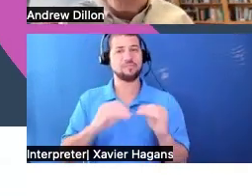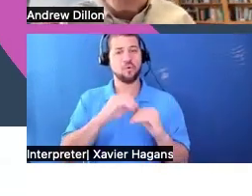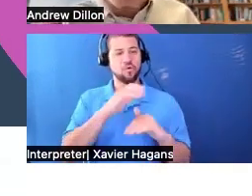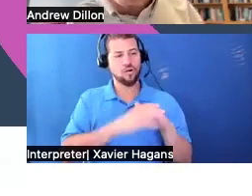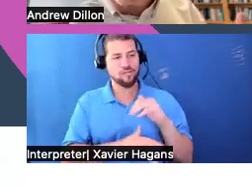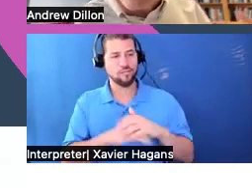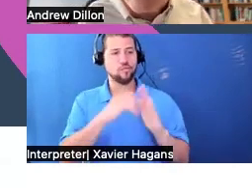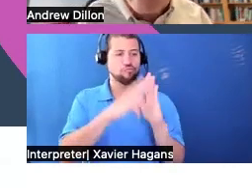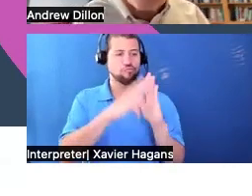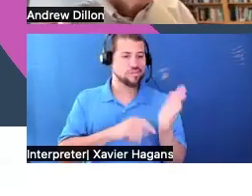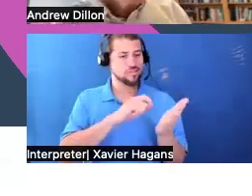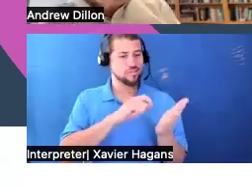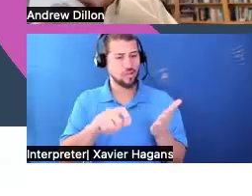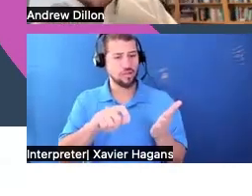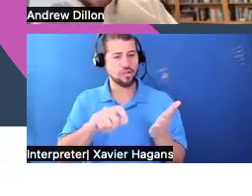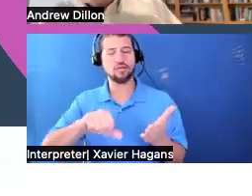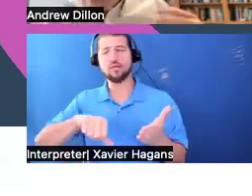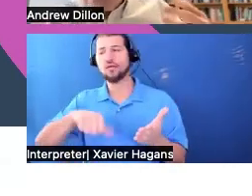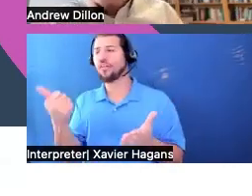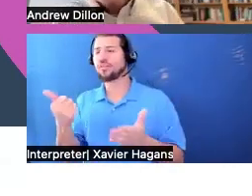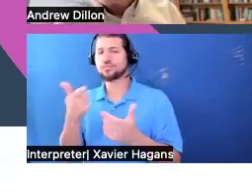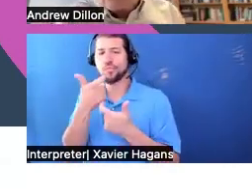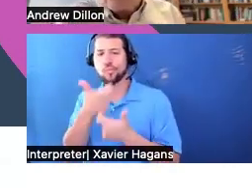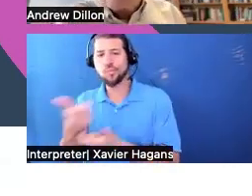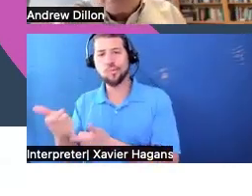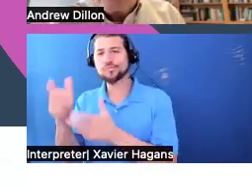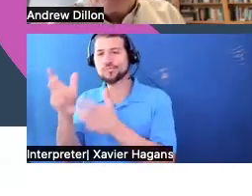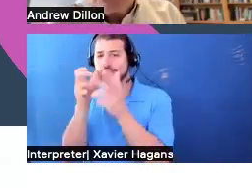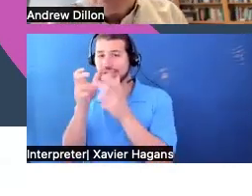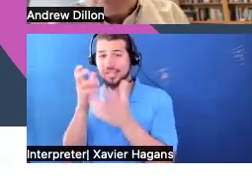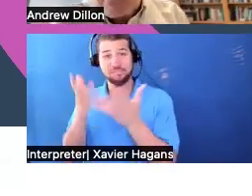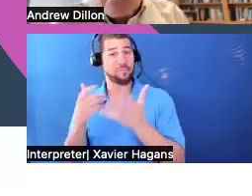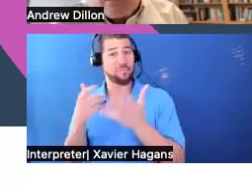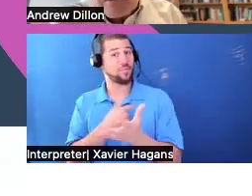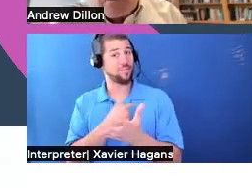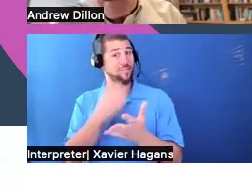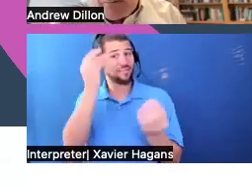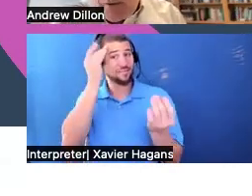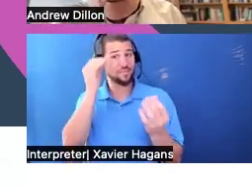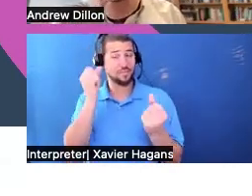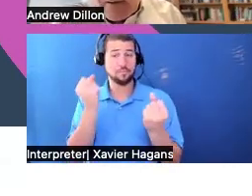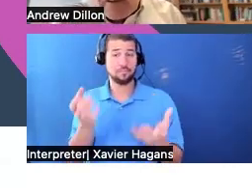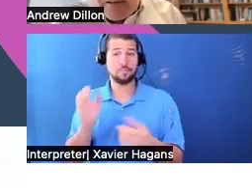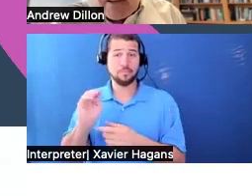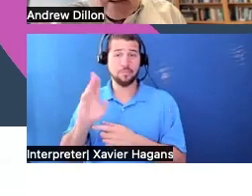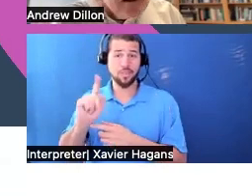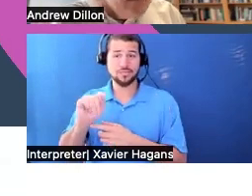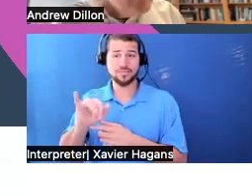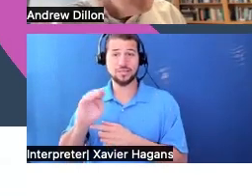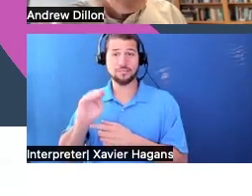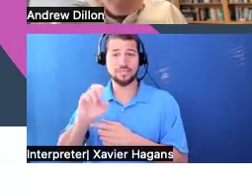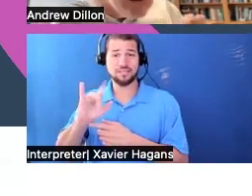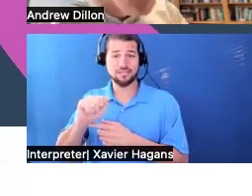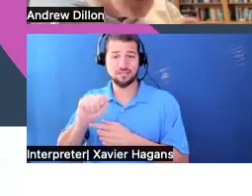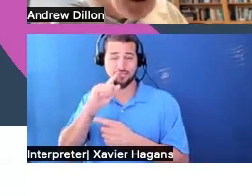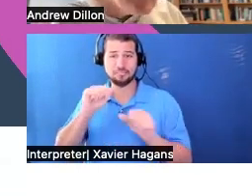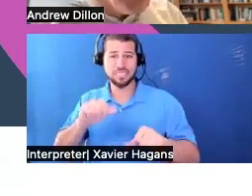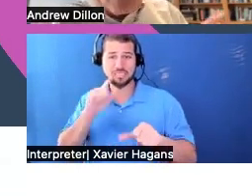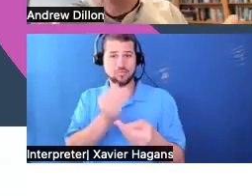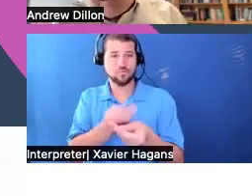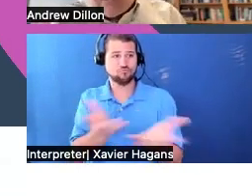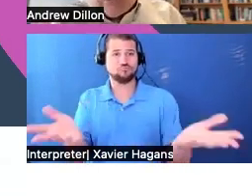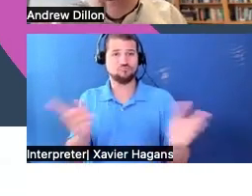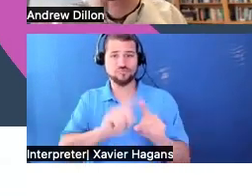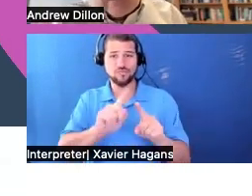are watching and listening. And maybe we should think much more about the richness of multimedia possibilities in the delivery, as well as